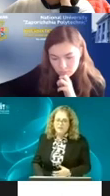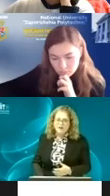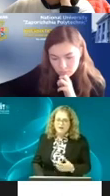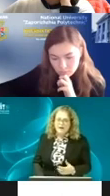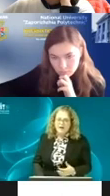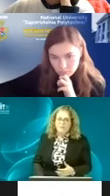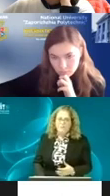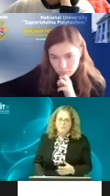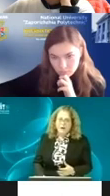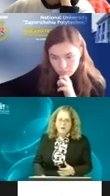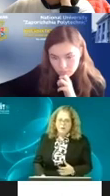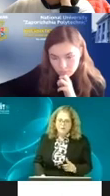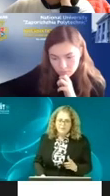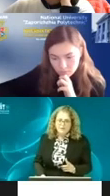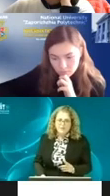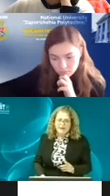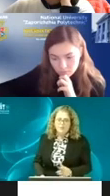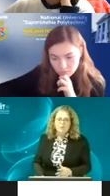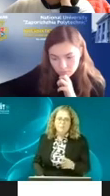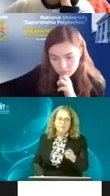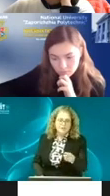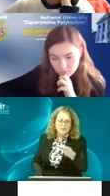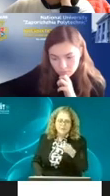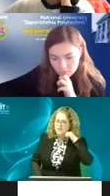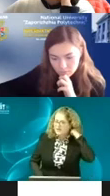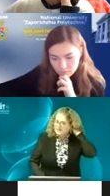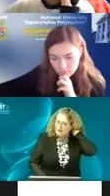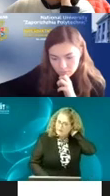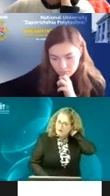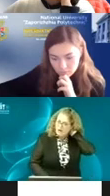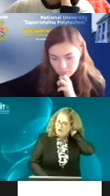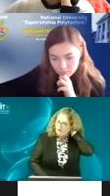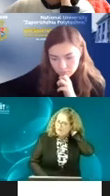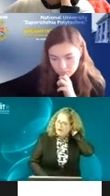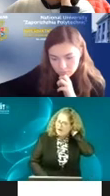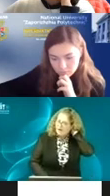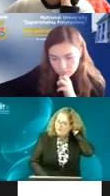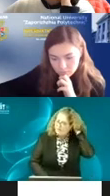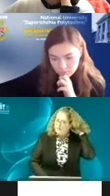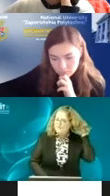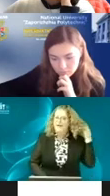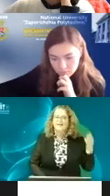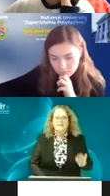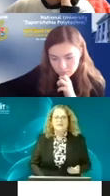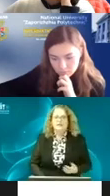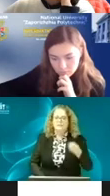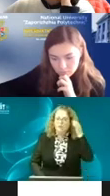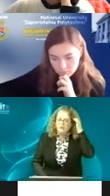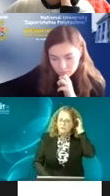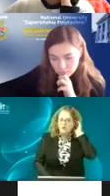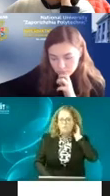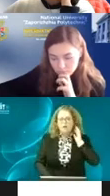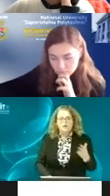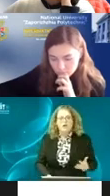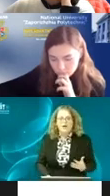did. I will skip this slide with your permission. This is just an example of mistakes, because